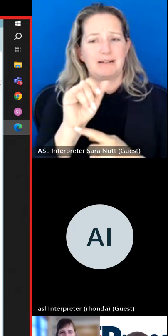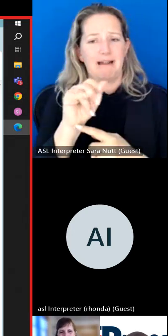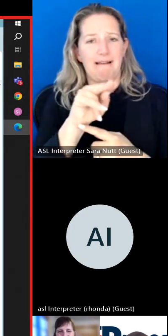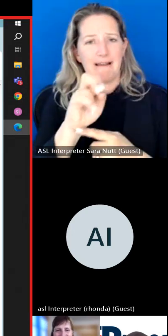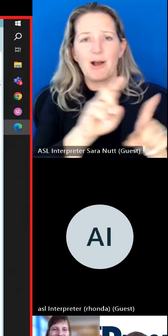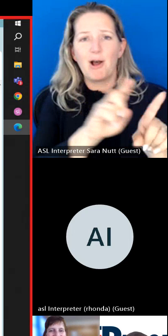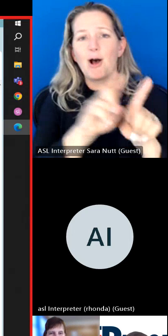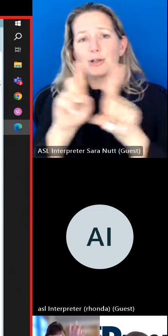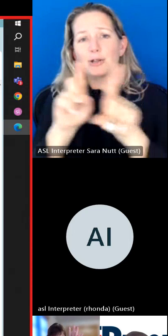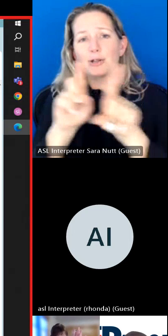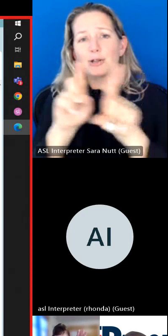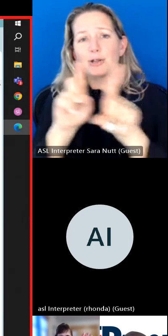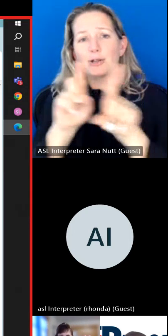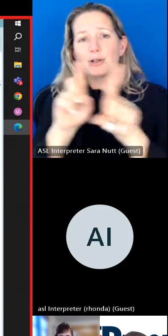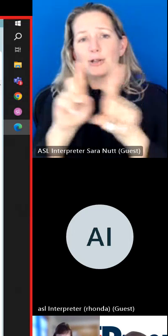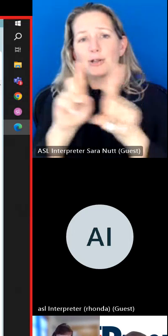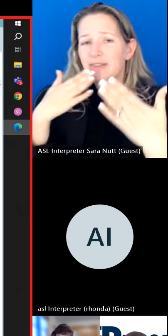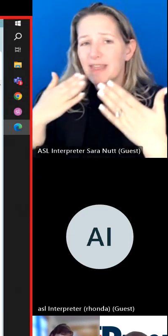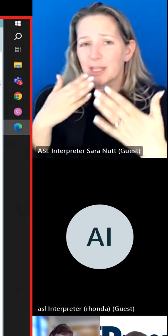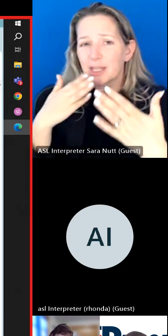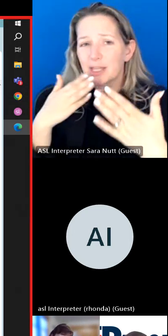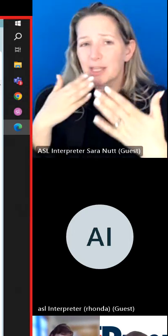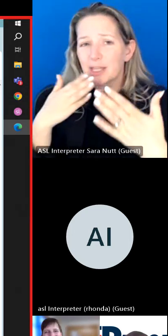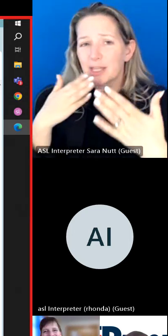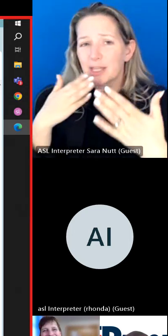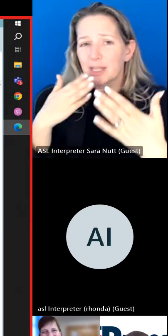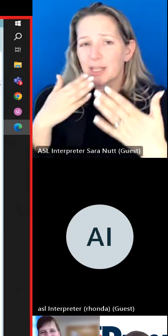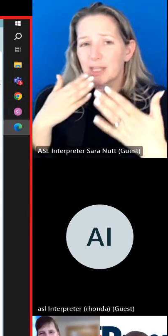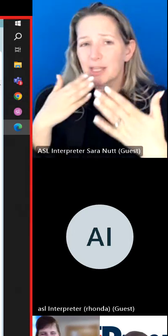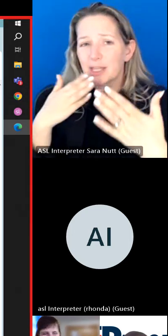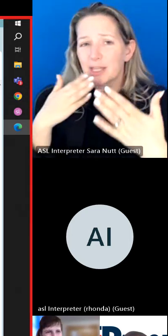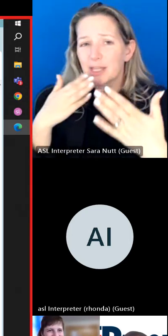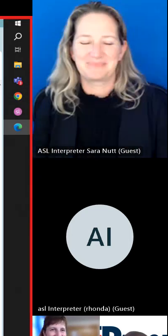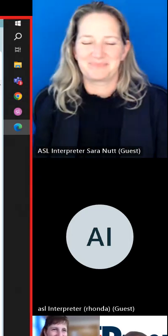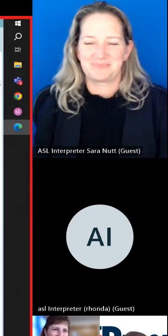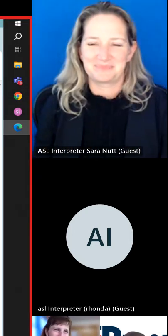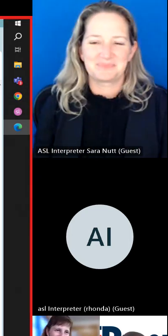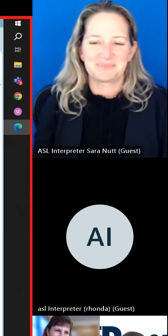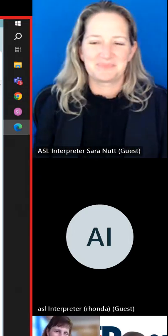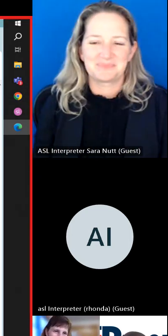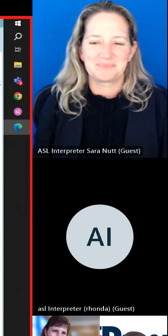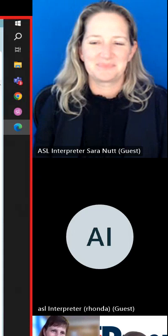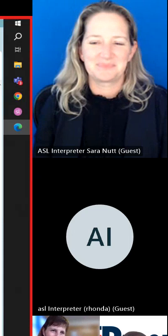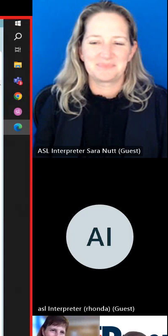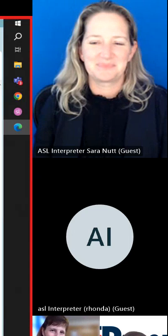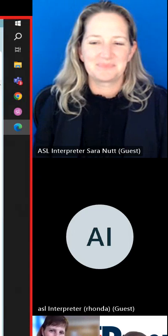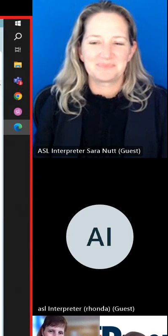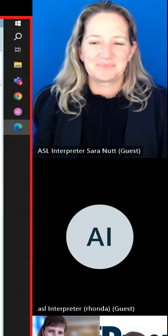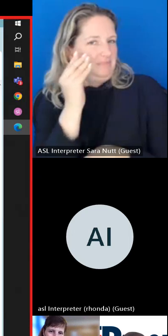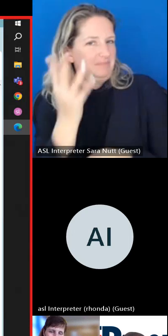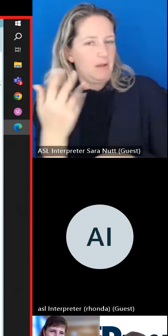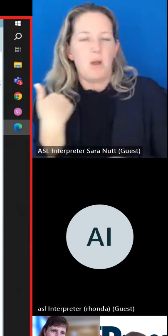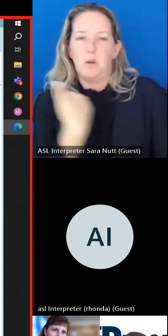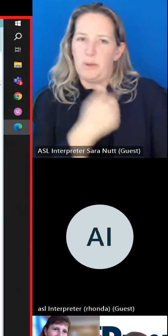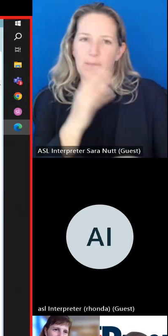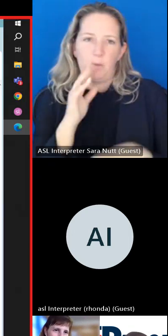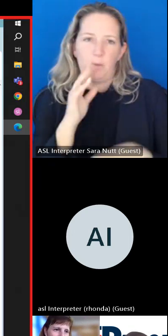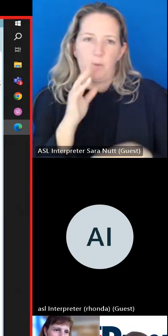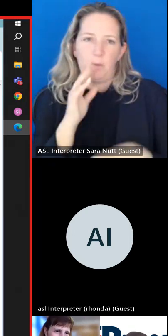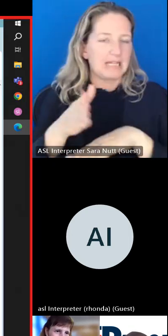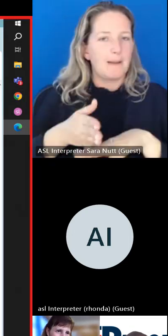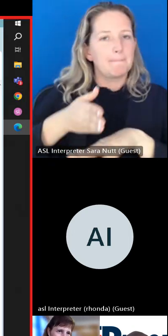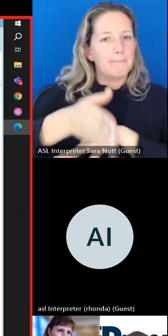ASL interpreters. Thank you both. Yes, thank you. As a reminder, we'll be sending out a post-session survey at the end of the forum